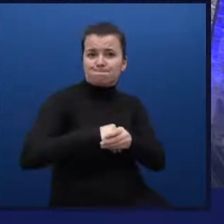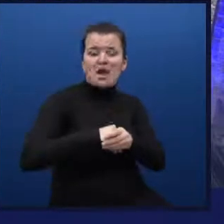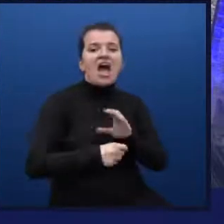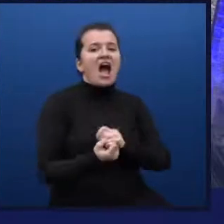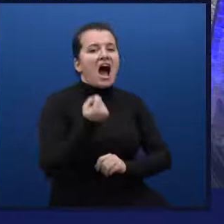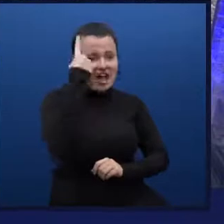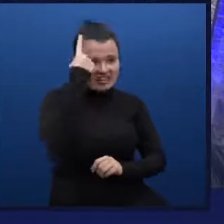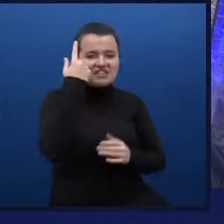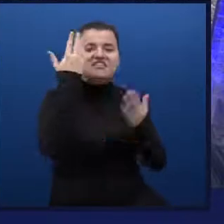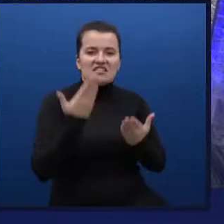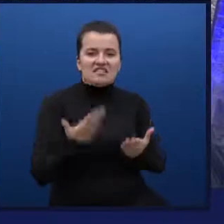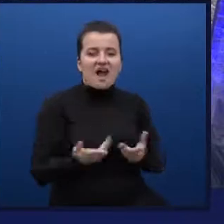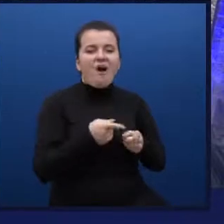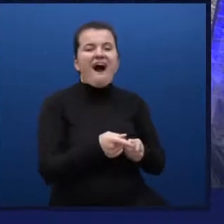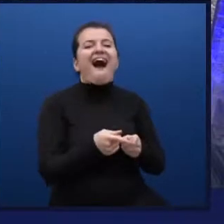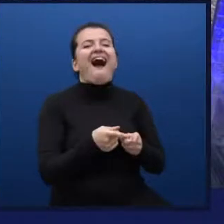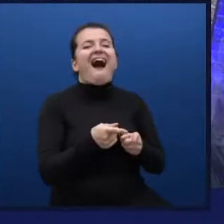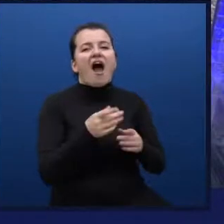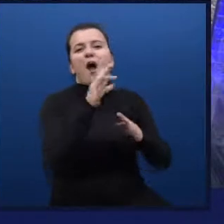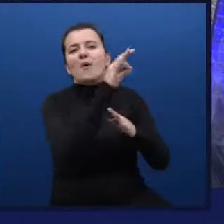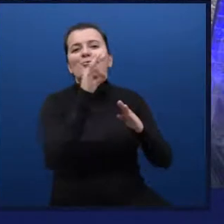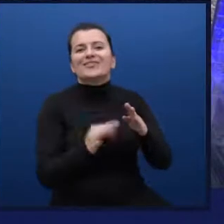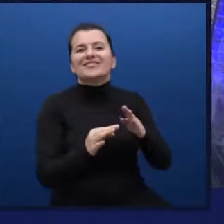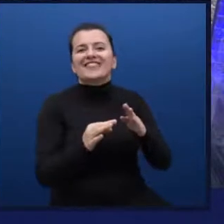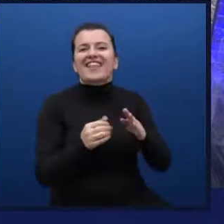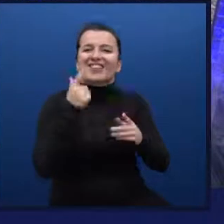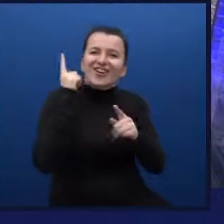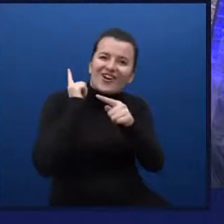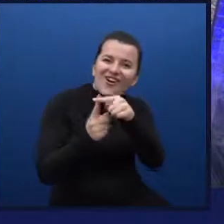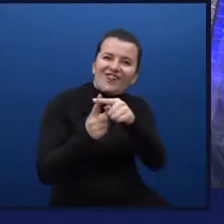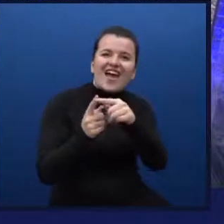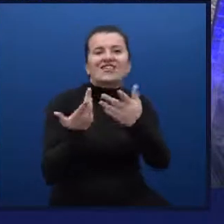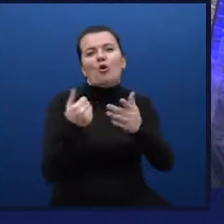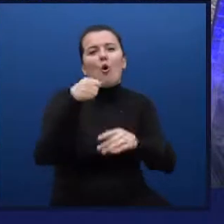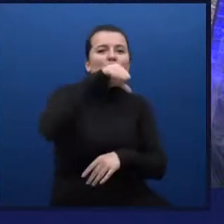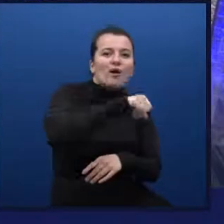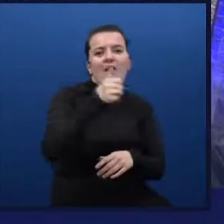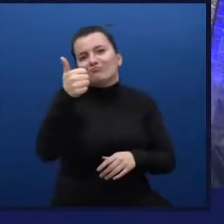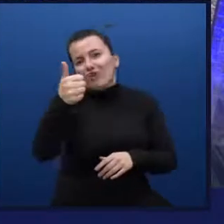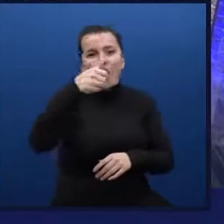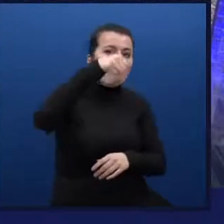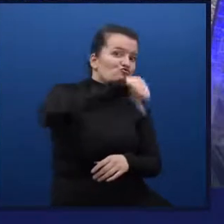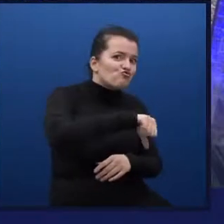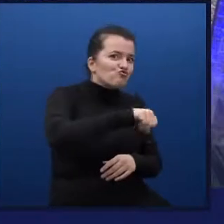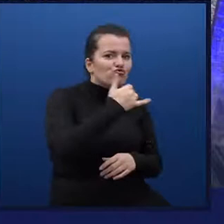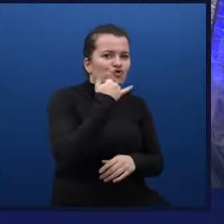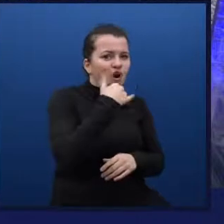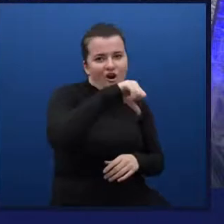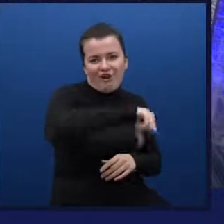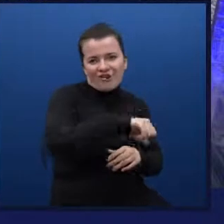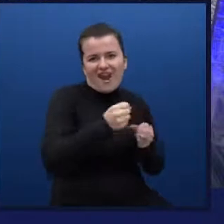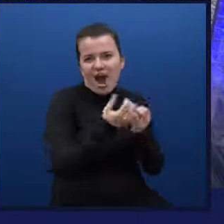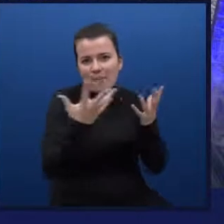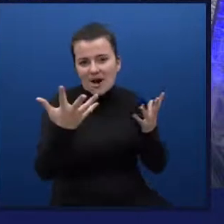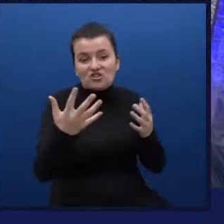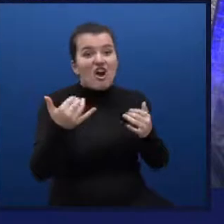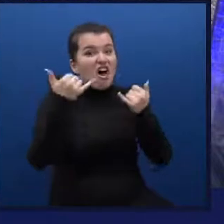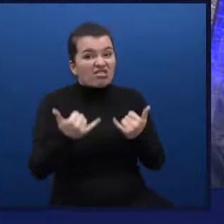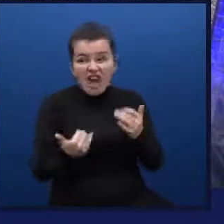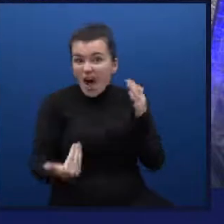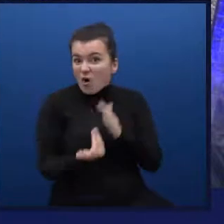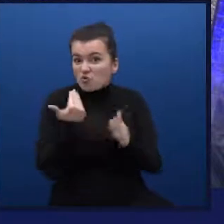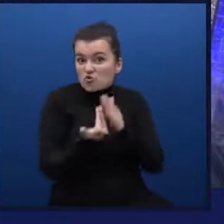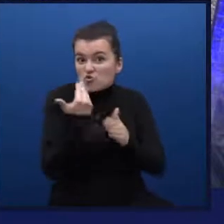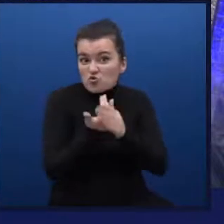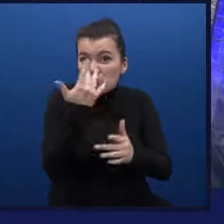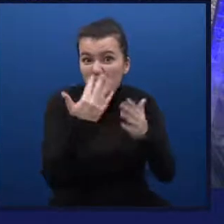You can't do that with deep learning at all right now. There's no mathematical framework for them, for us to predict that, those kinds of